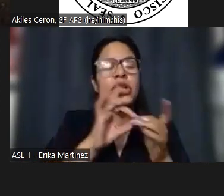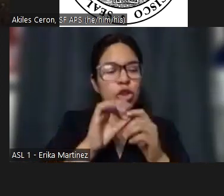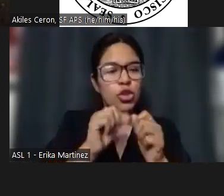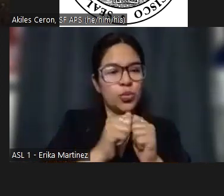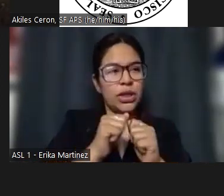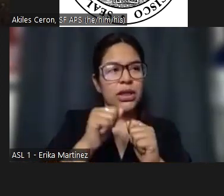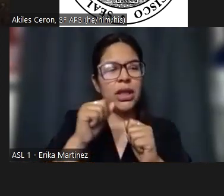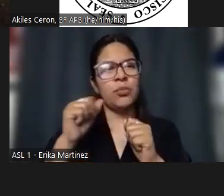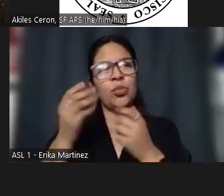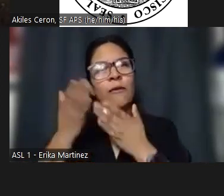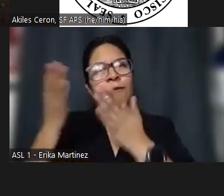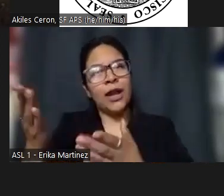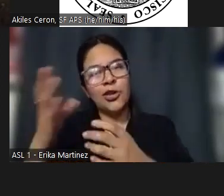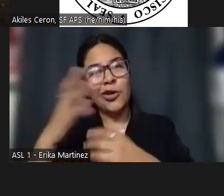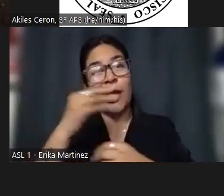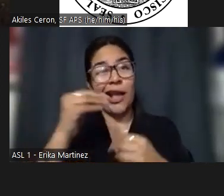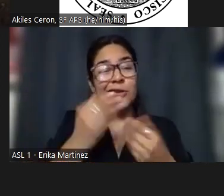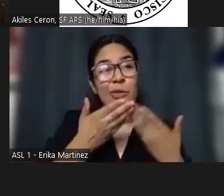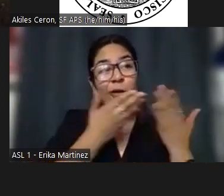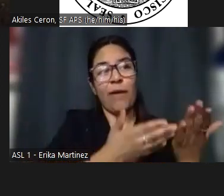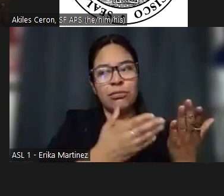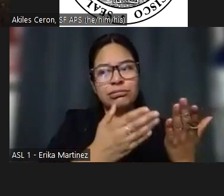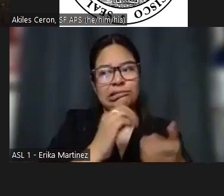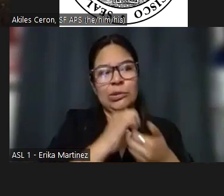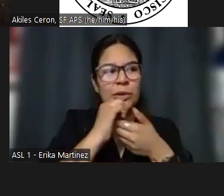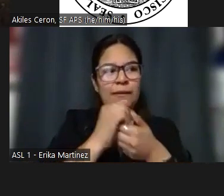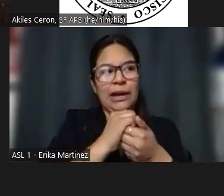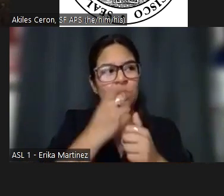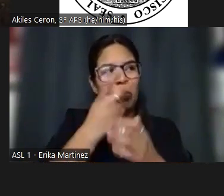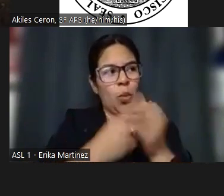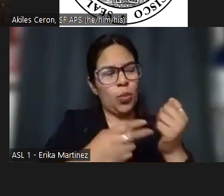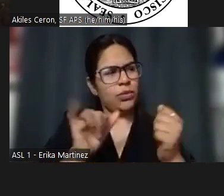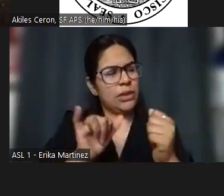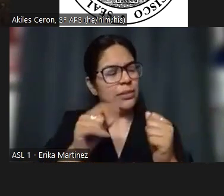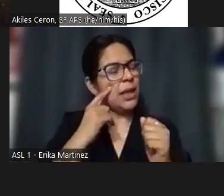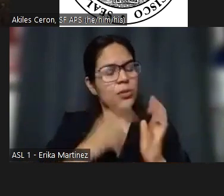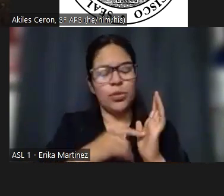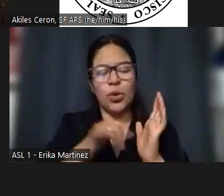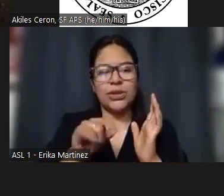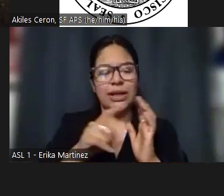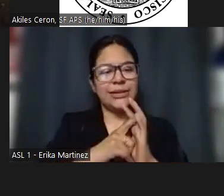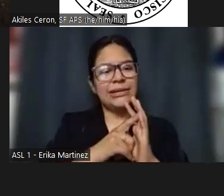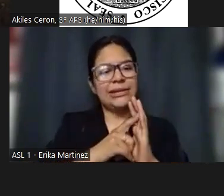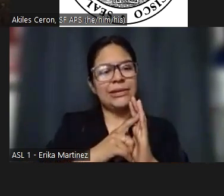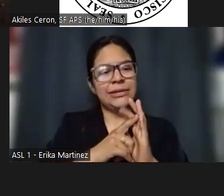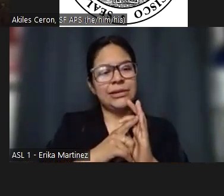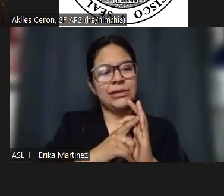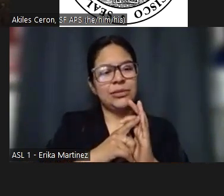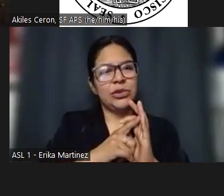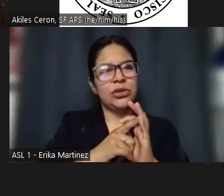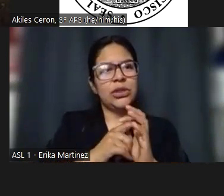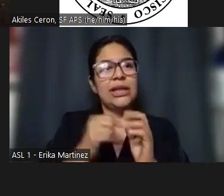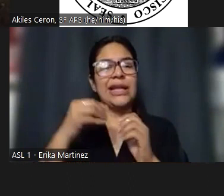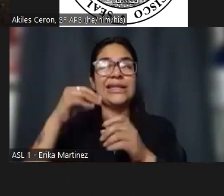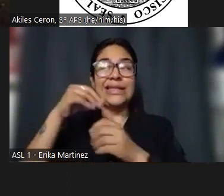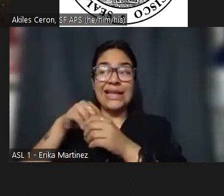and a consumer on IHSS. And the provider, the consumer is in the guardianship